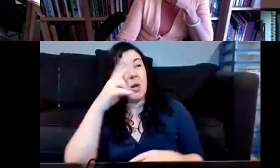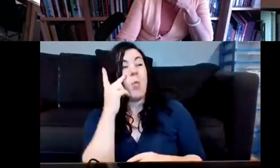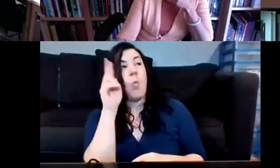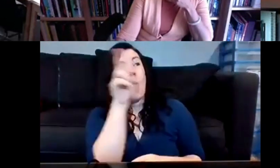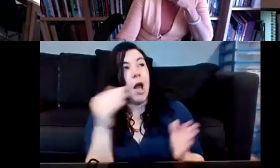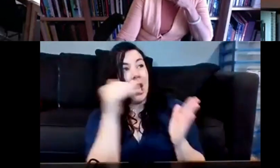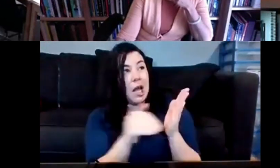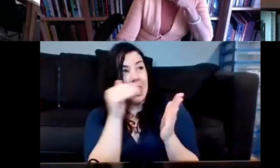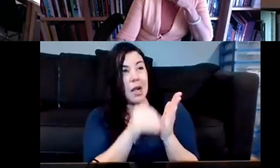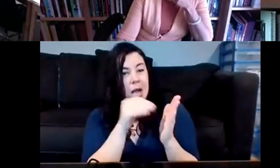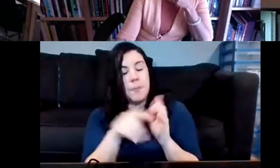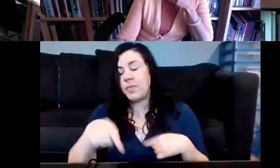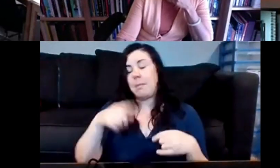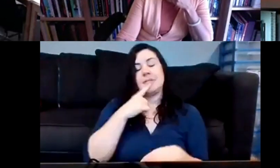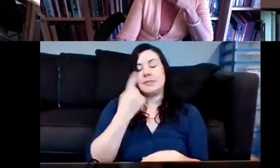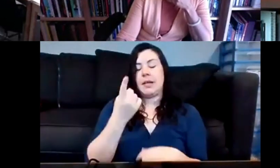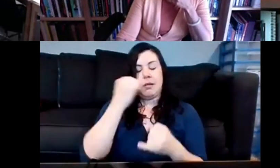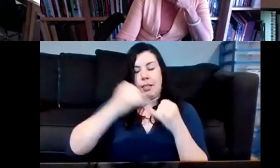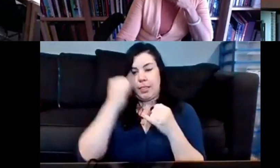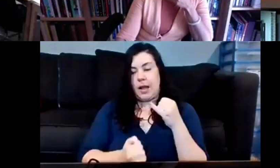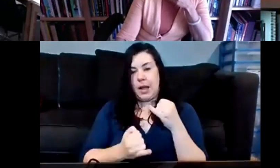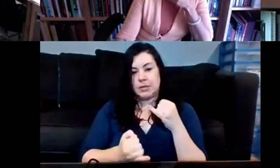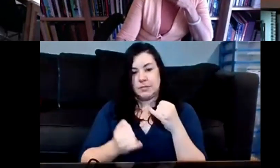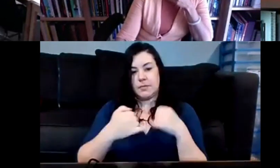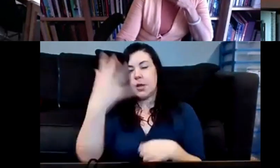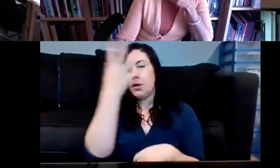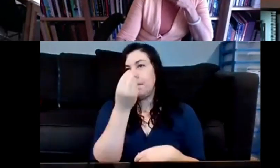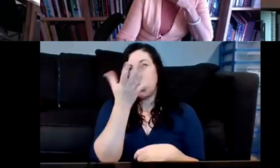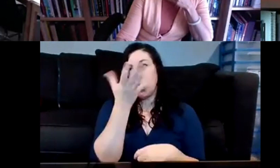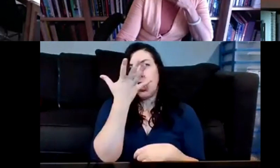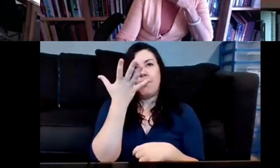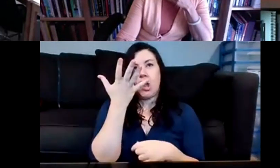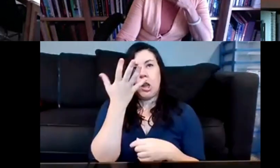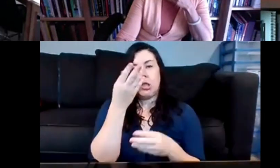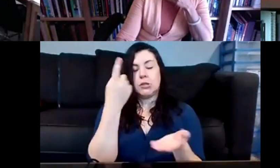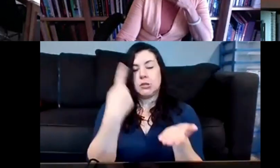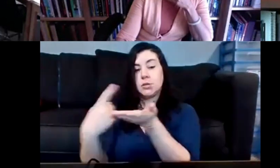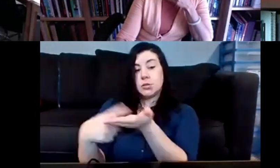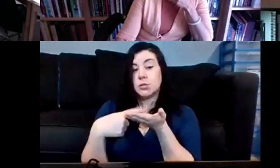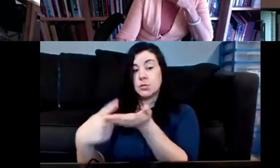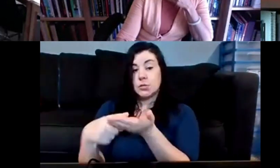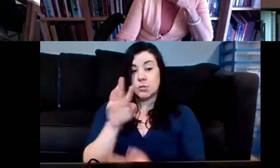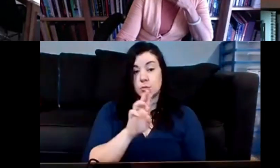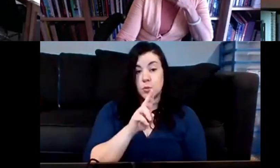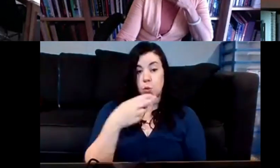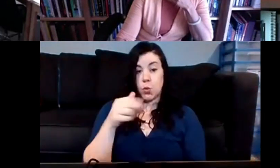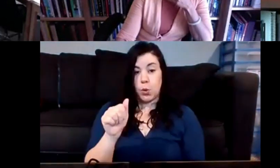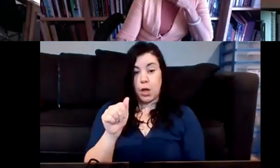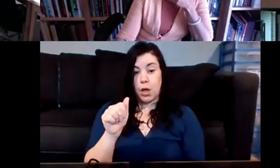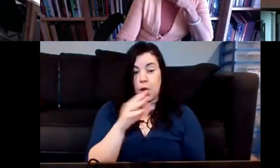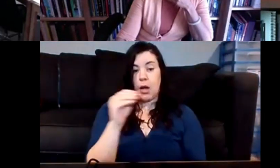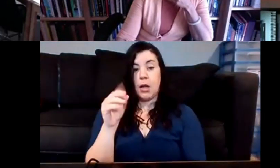say. There's a beautiful talk between Ruha Benjamin and Dorothy Roberts, where Ruha Benjamin is talking about, you know,